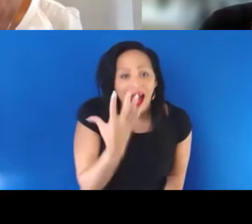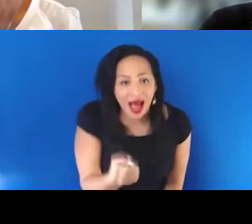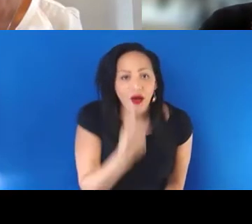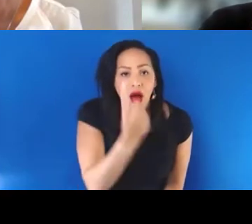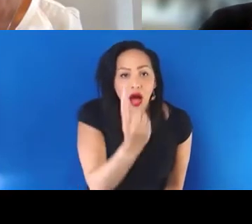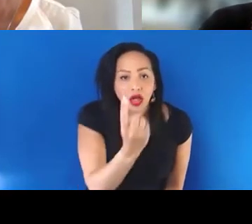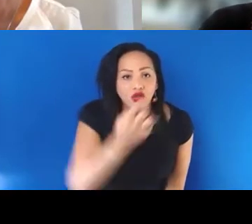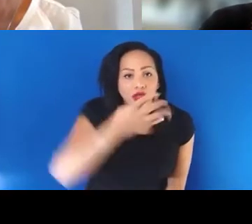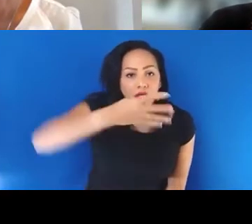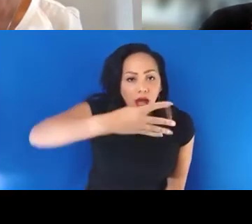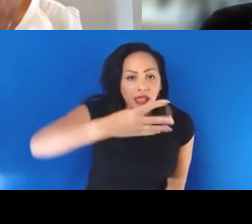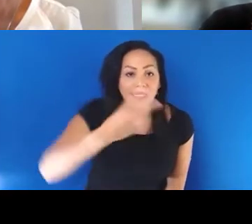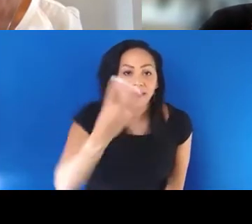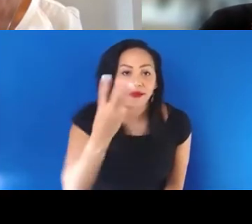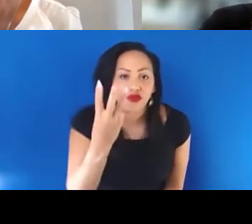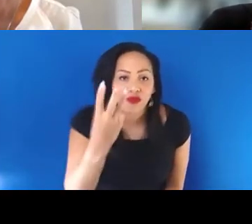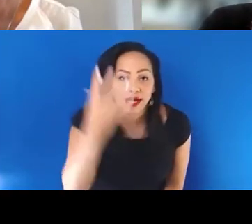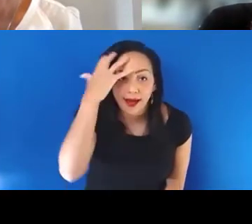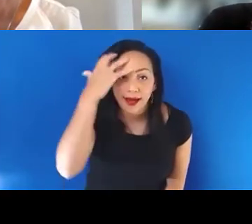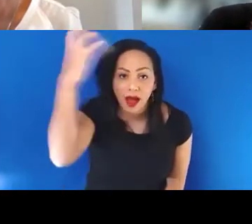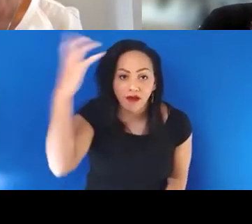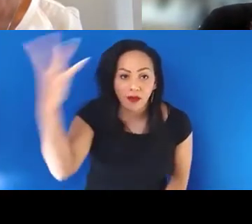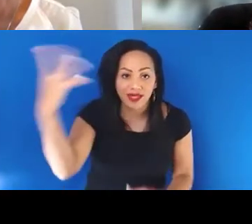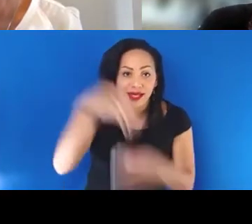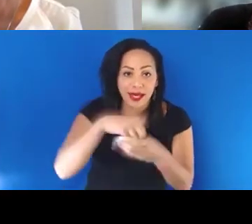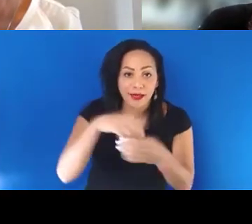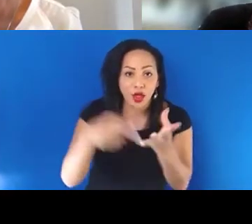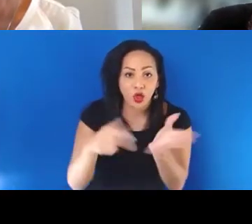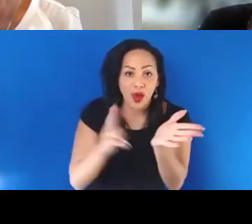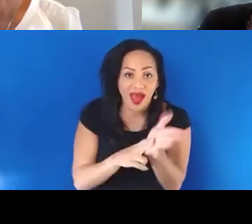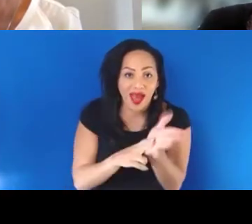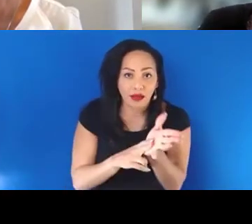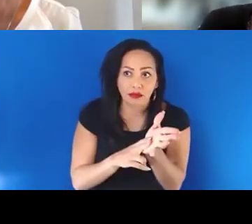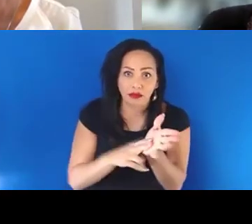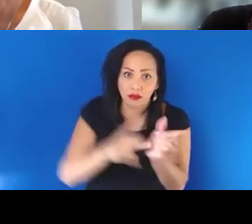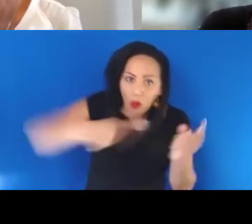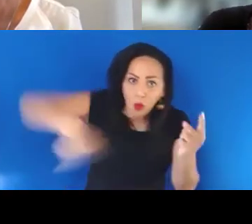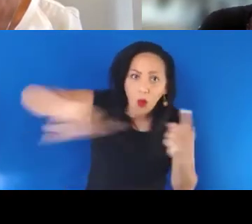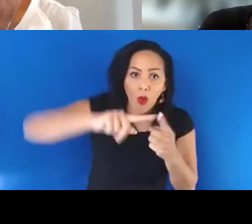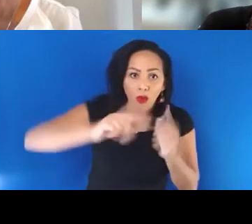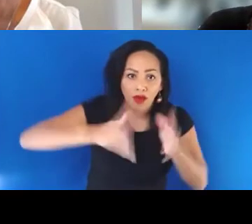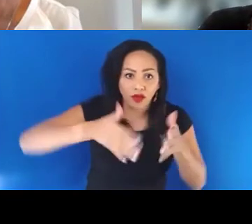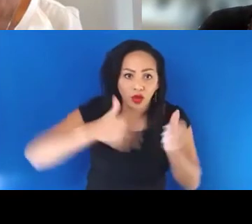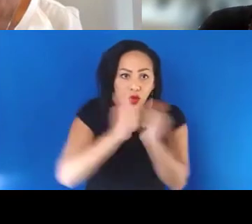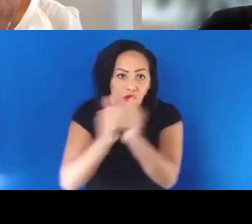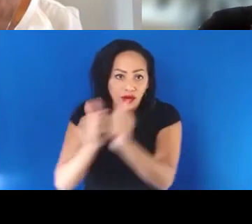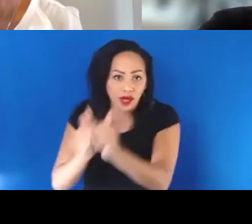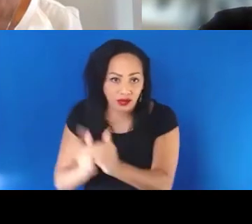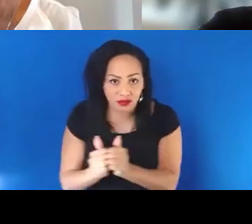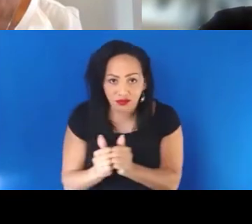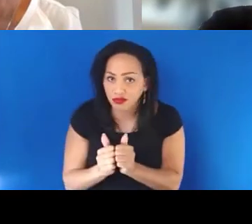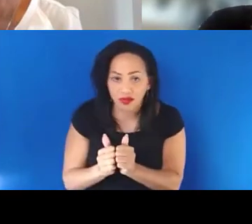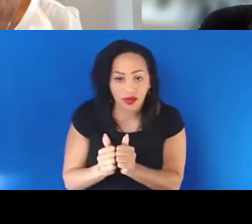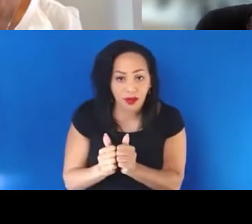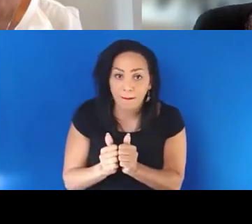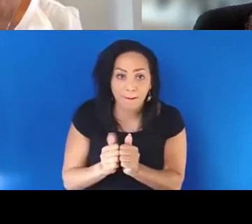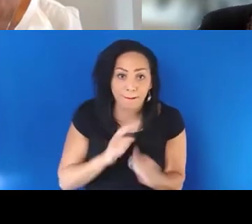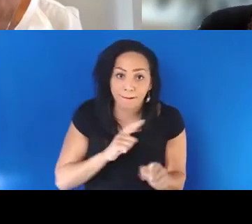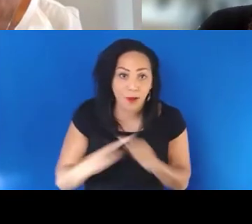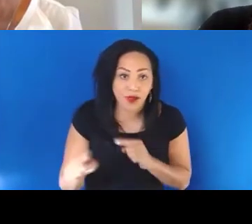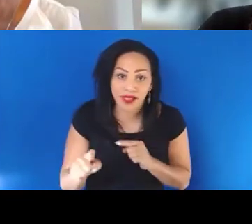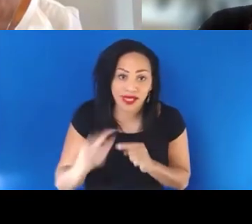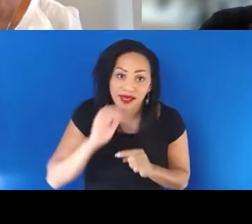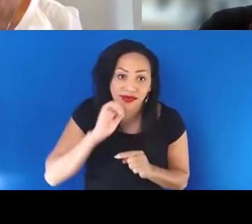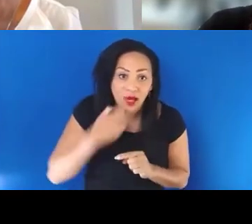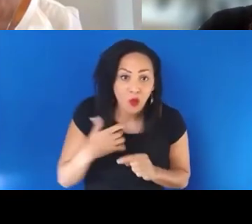agree to anything significant. And obviously, they are not going to agree mostly to things that are not in their